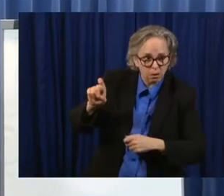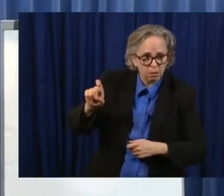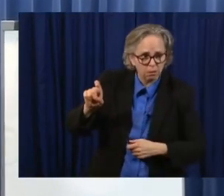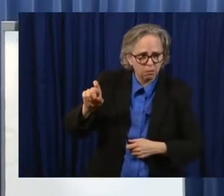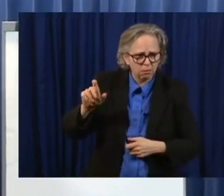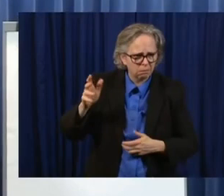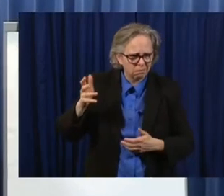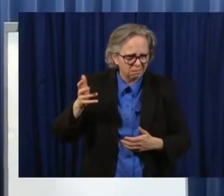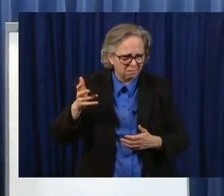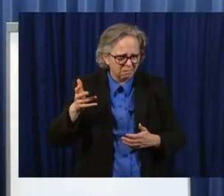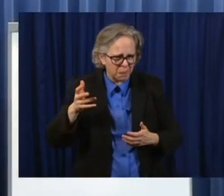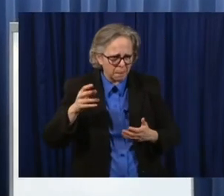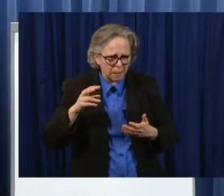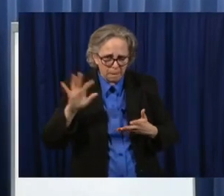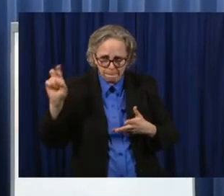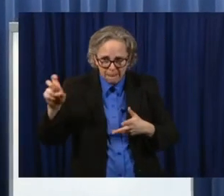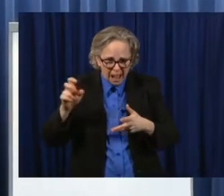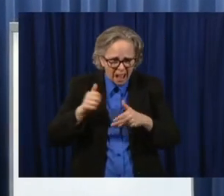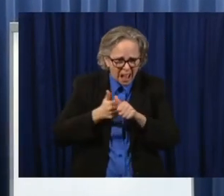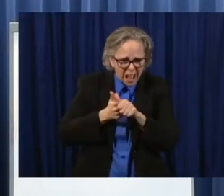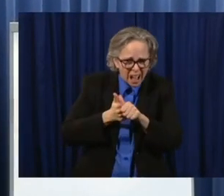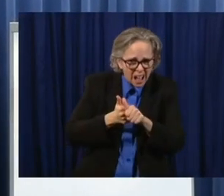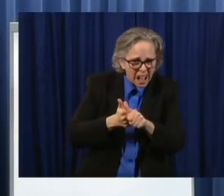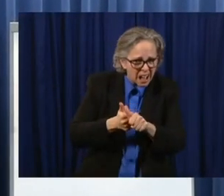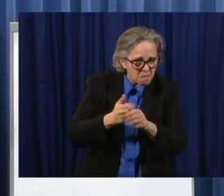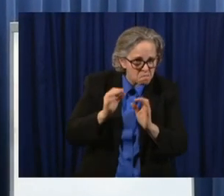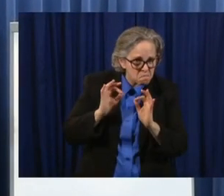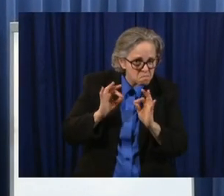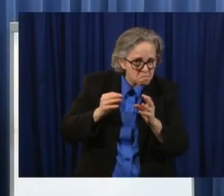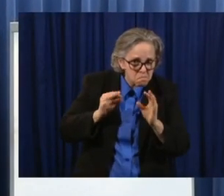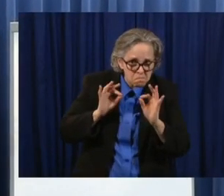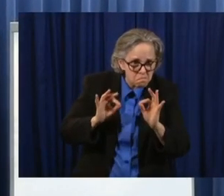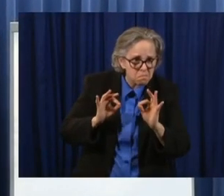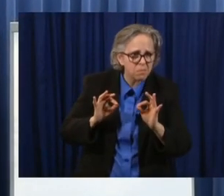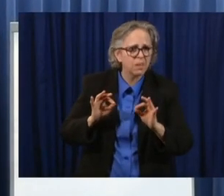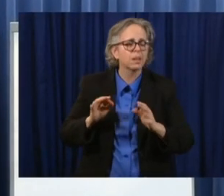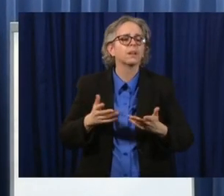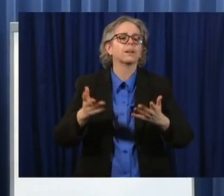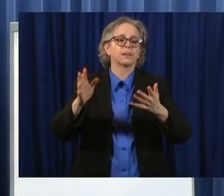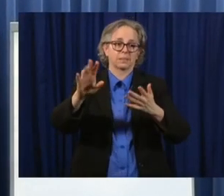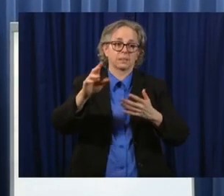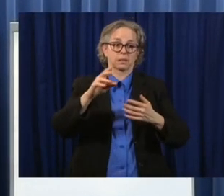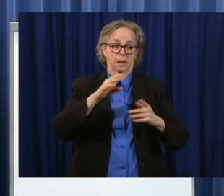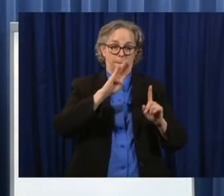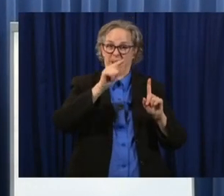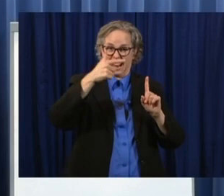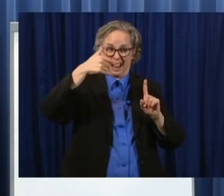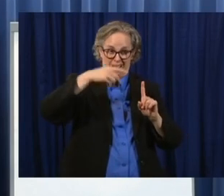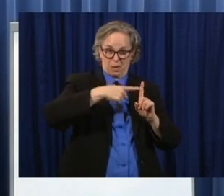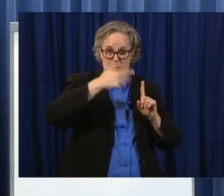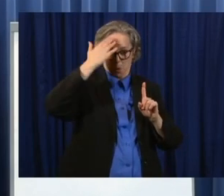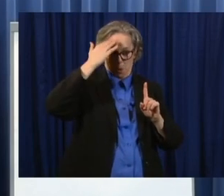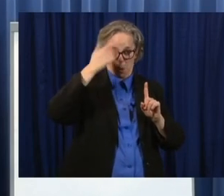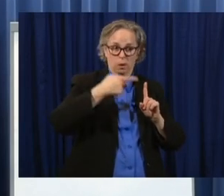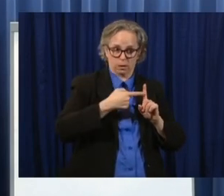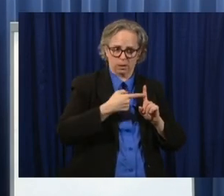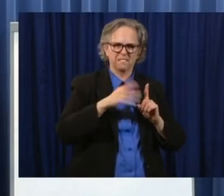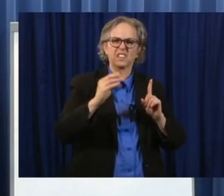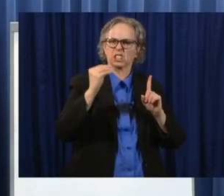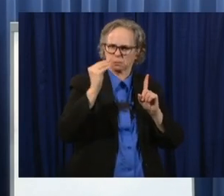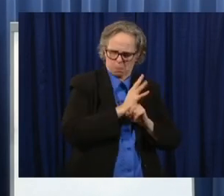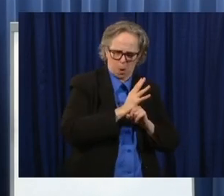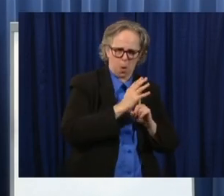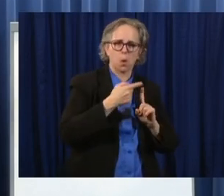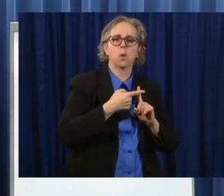compliance with, first of all, you start with Bill, who's been exposed,